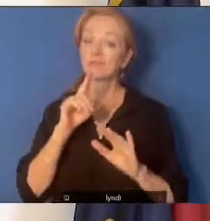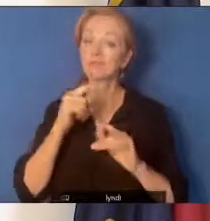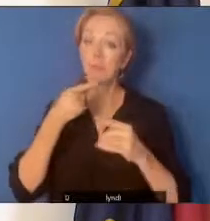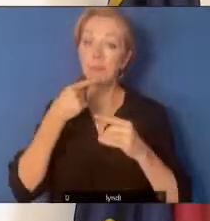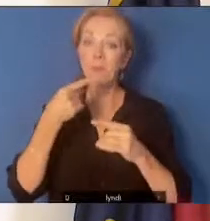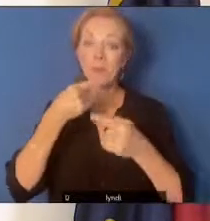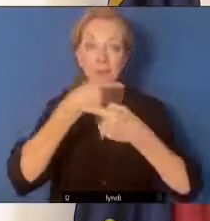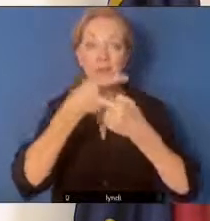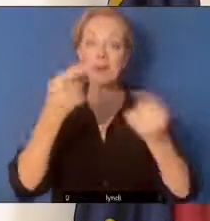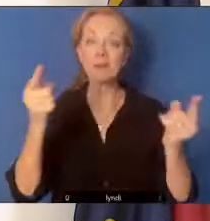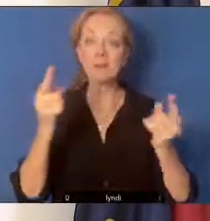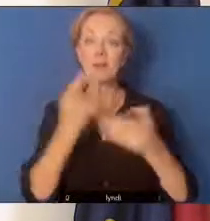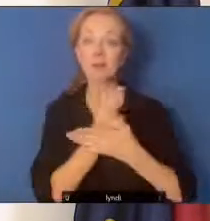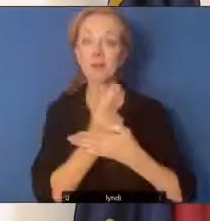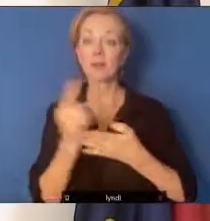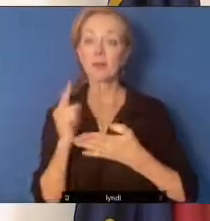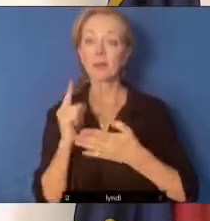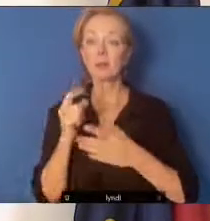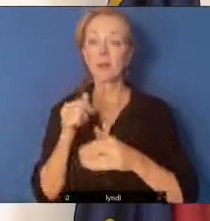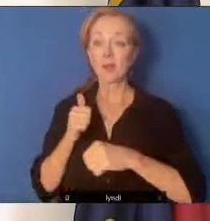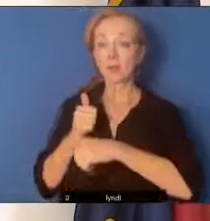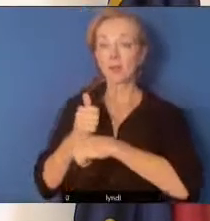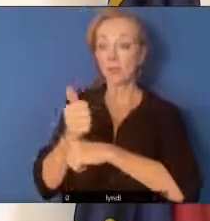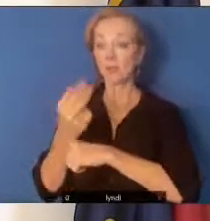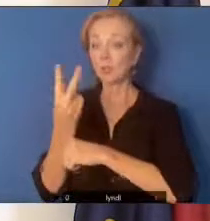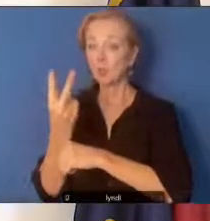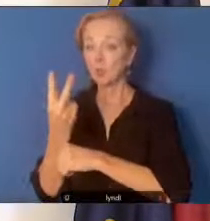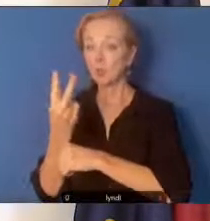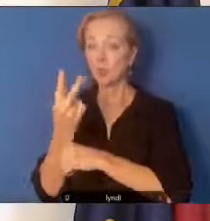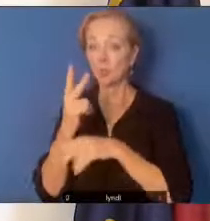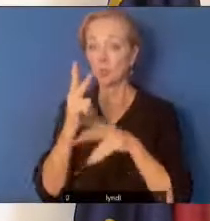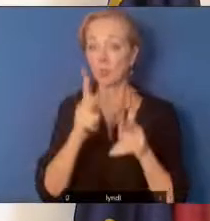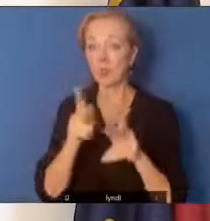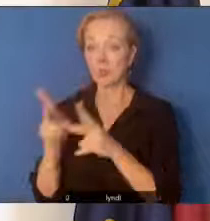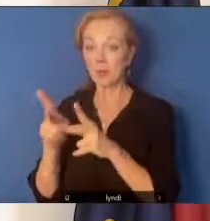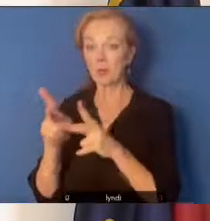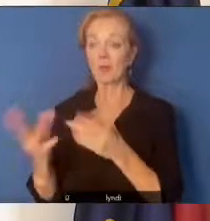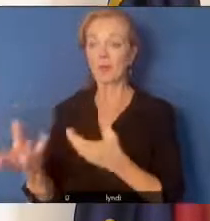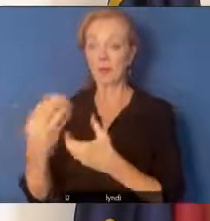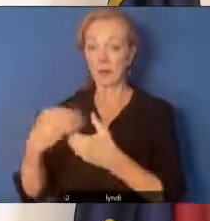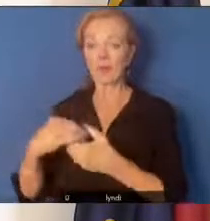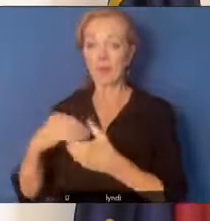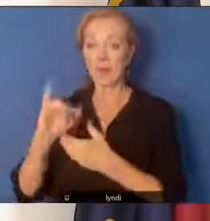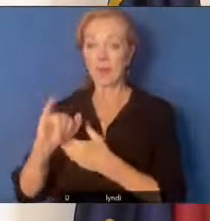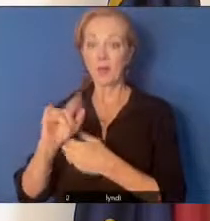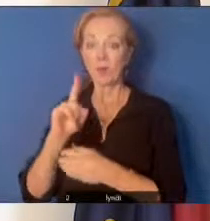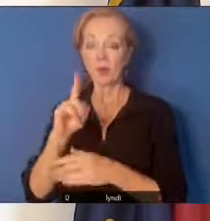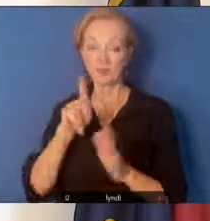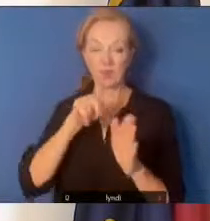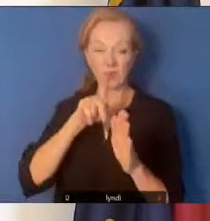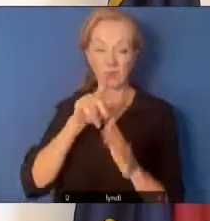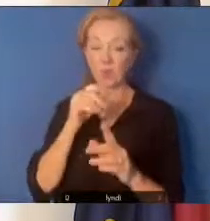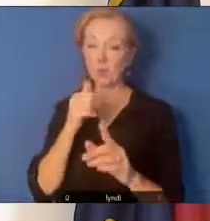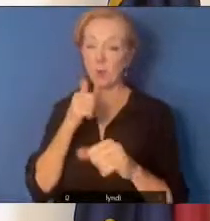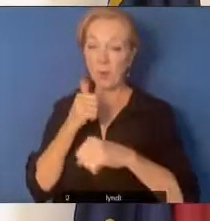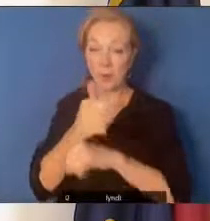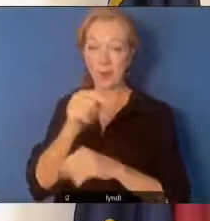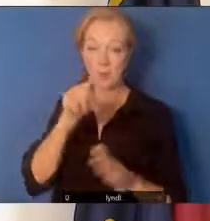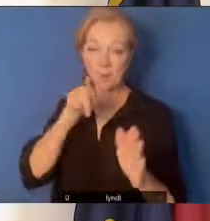make last week with charging 2 individuals with their involvement in that case, one for murder and one for accessory after the